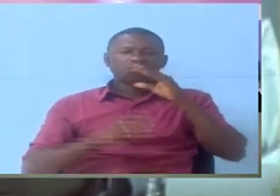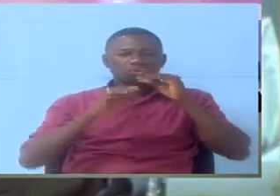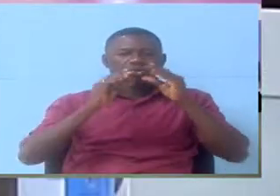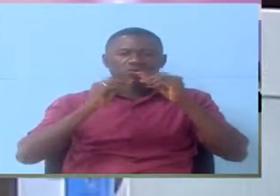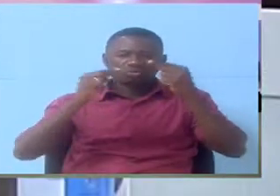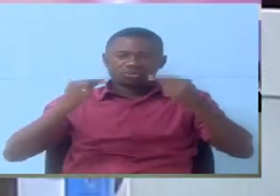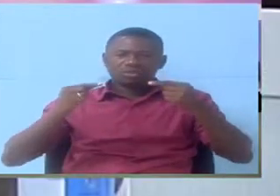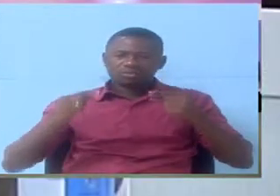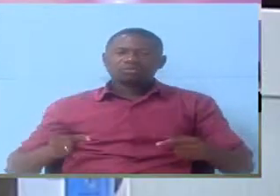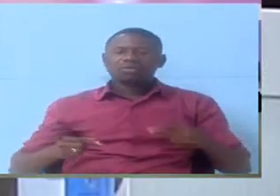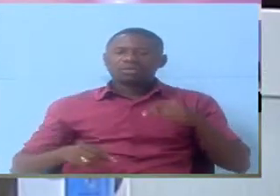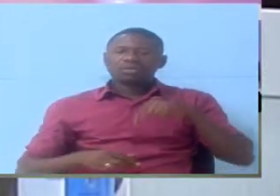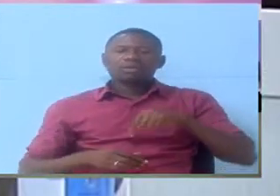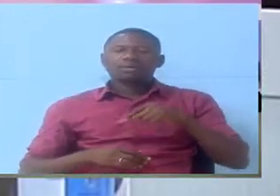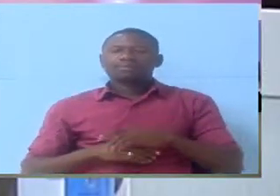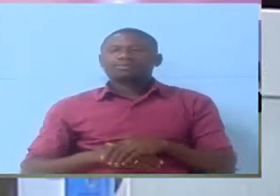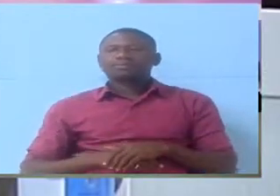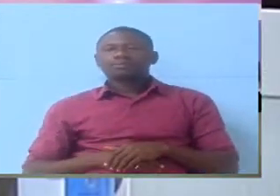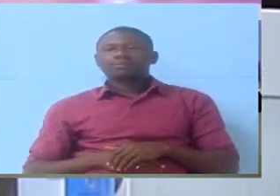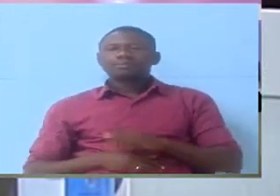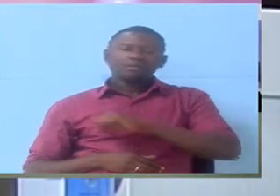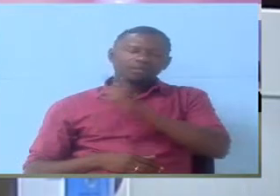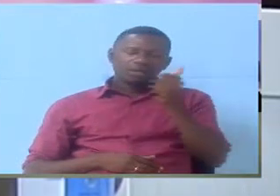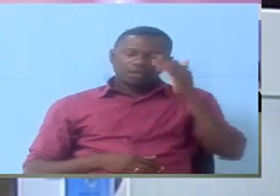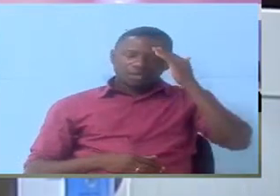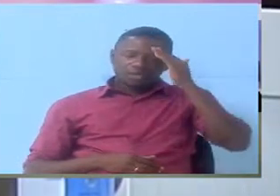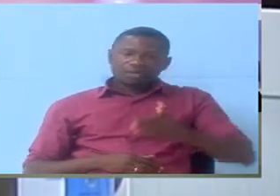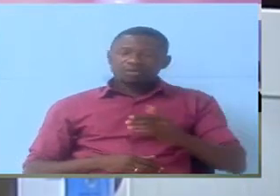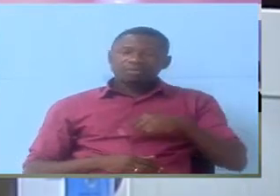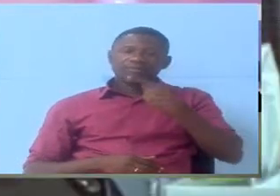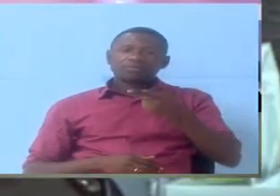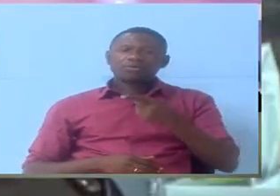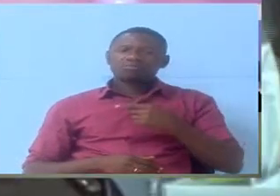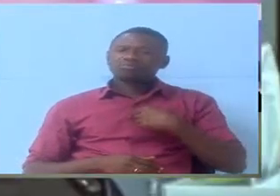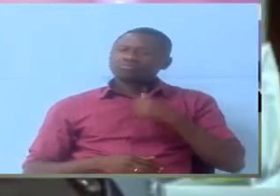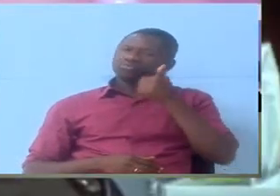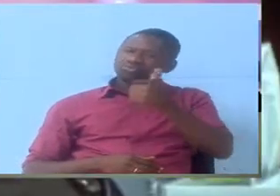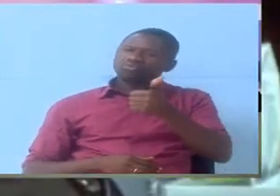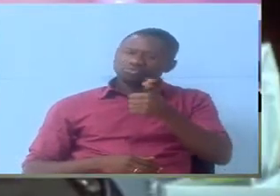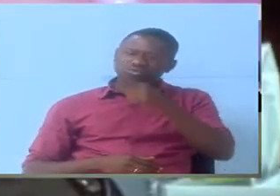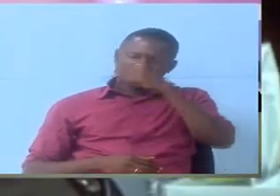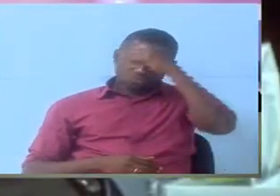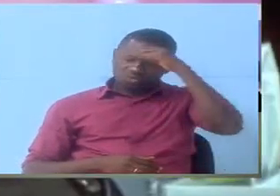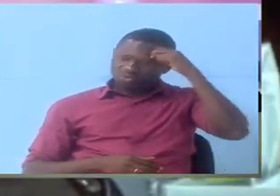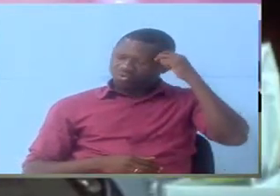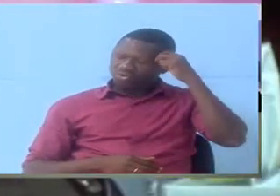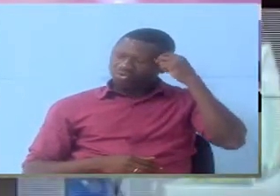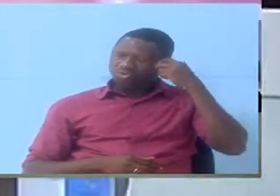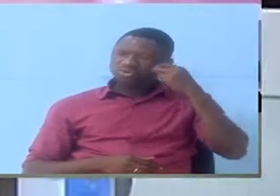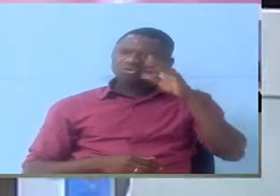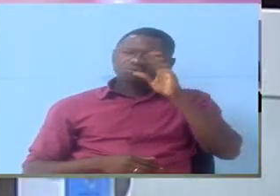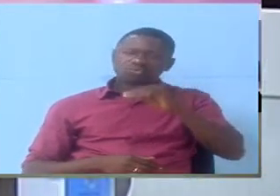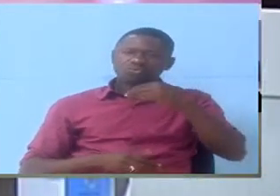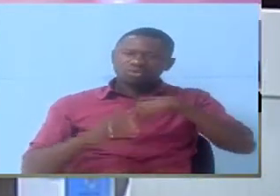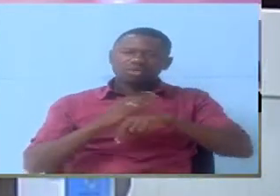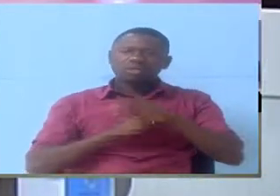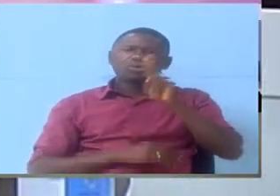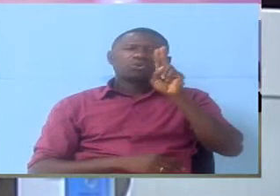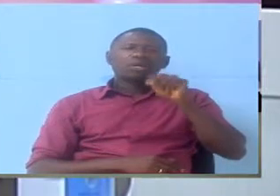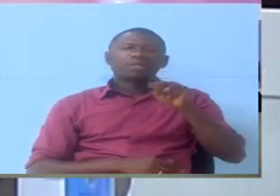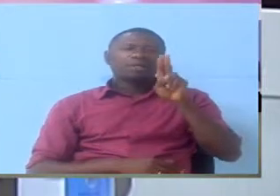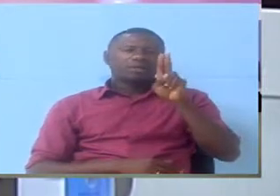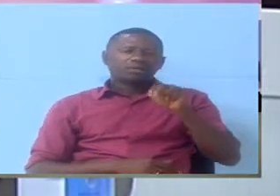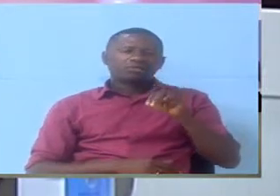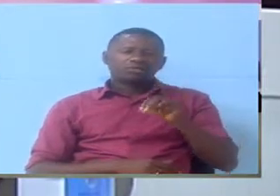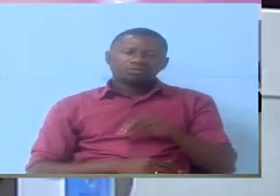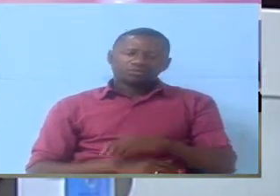ina iye kuma kongal min fojang. And thank you for your tremendous service to the United Nations. Baraka baake yedugu kendo